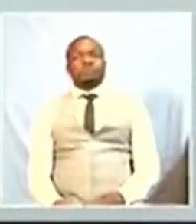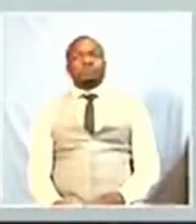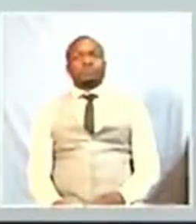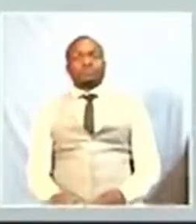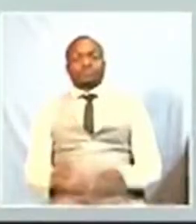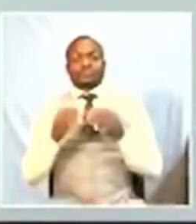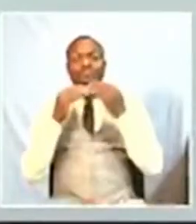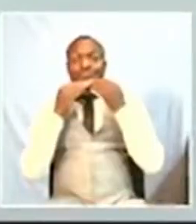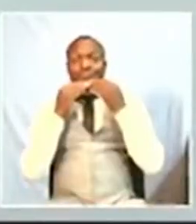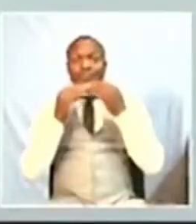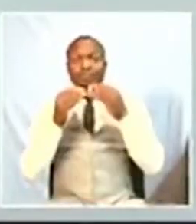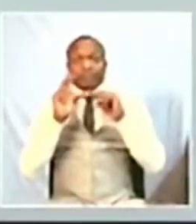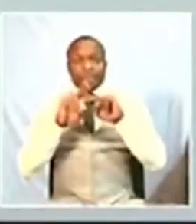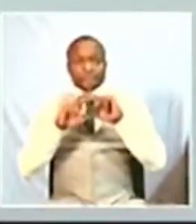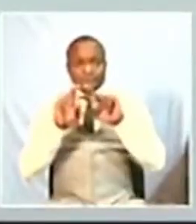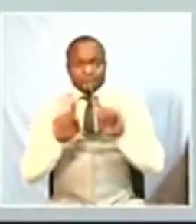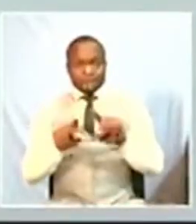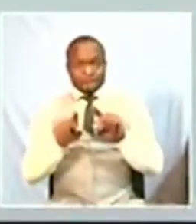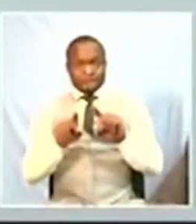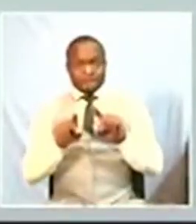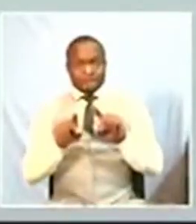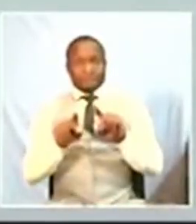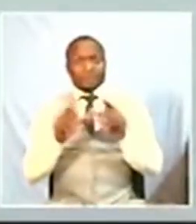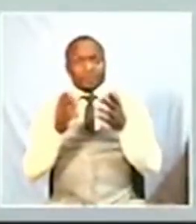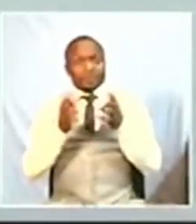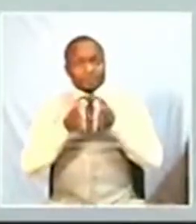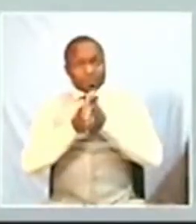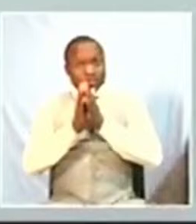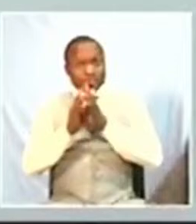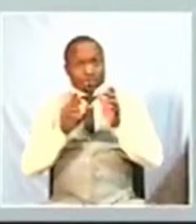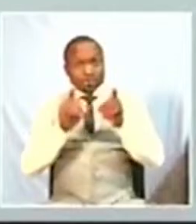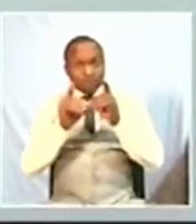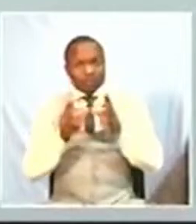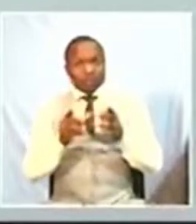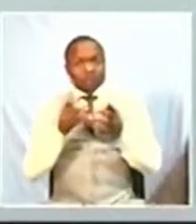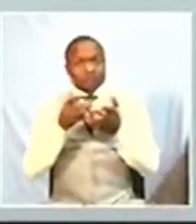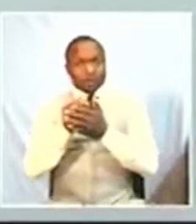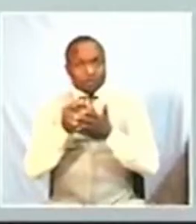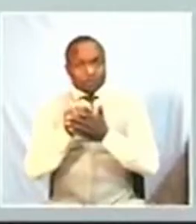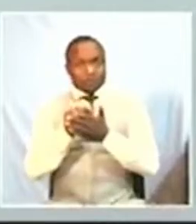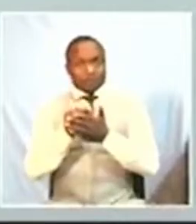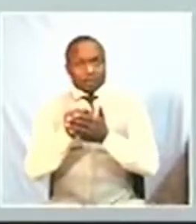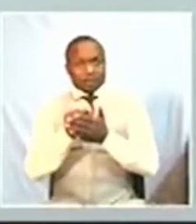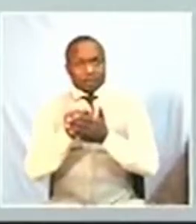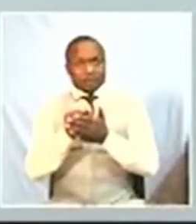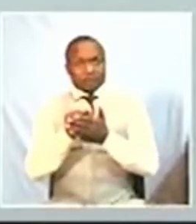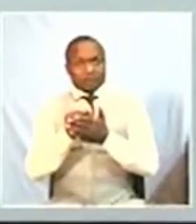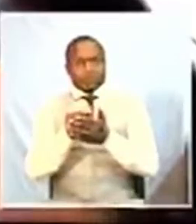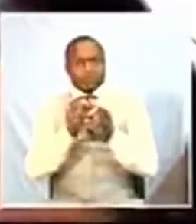Thank you, Chair. Just want to ask Director of Finance to chip in.